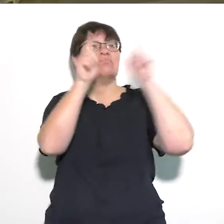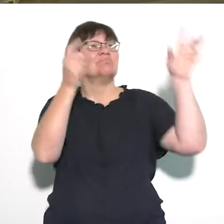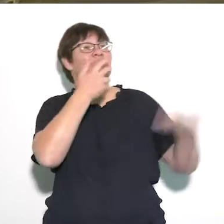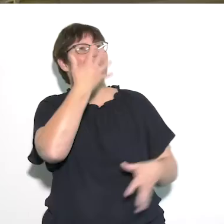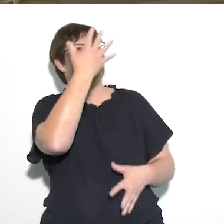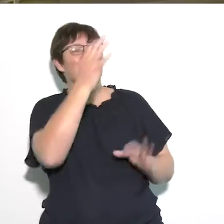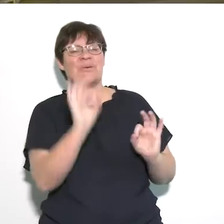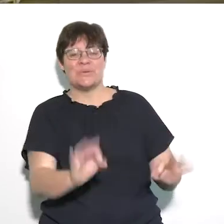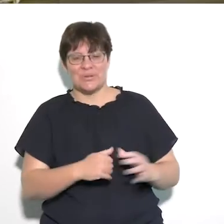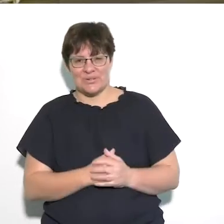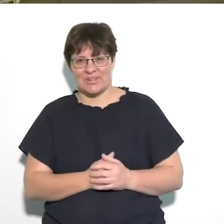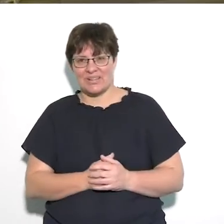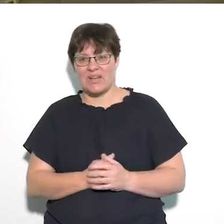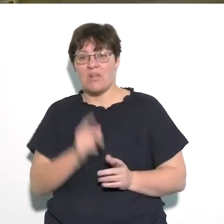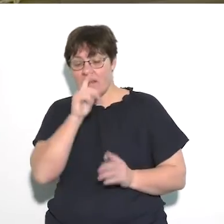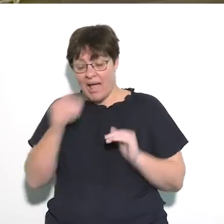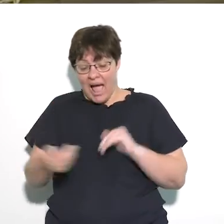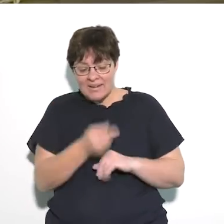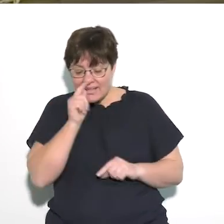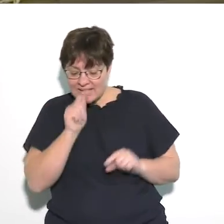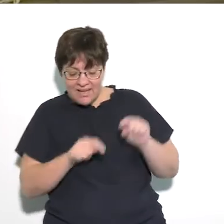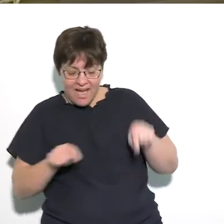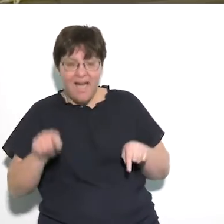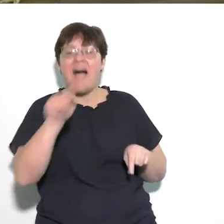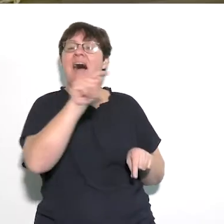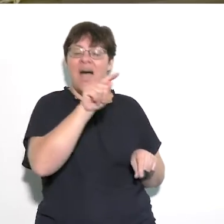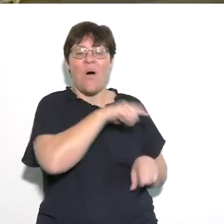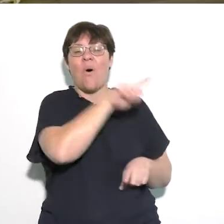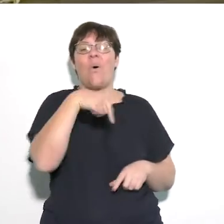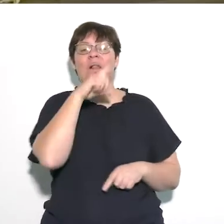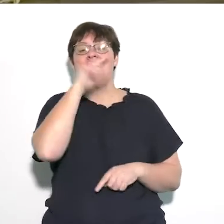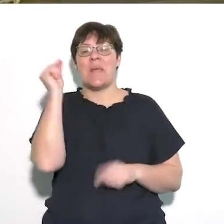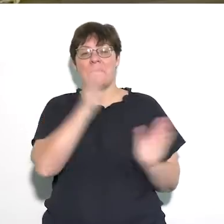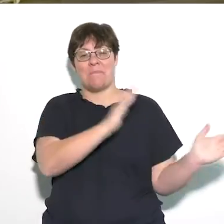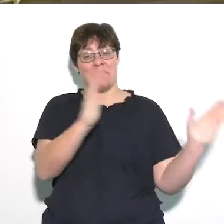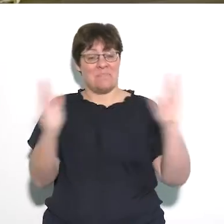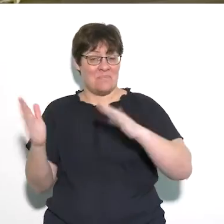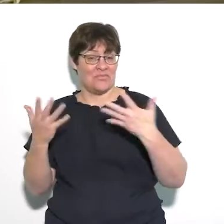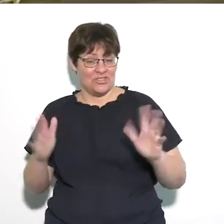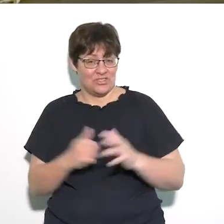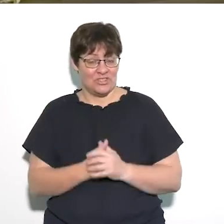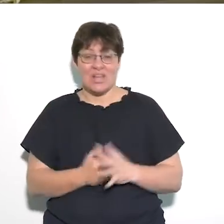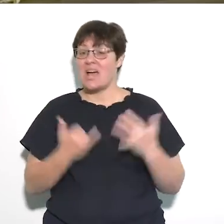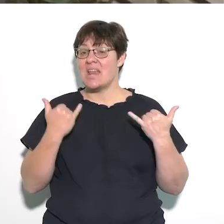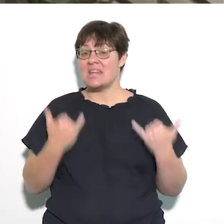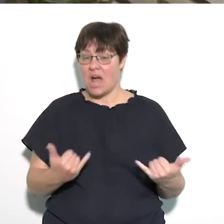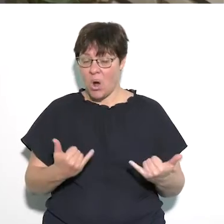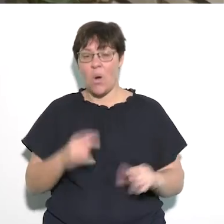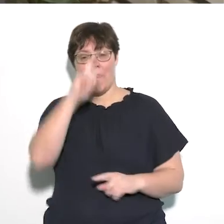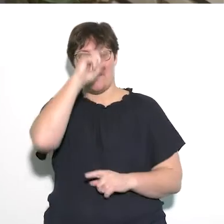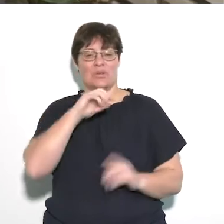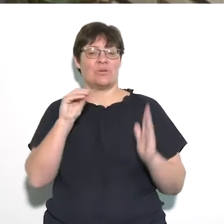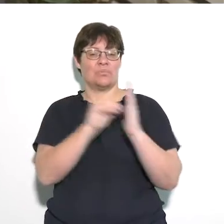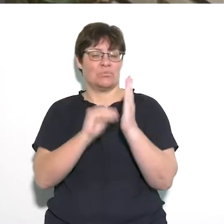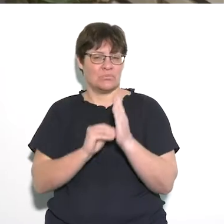tree. So there, if you have a peek underneath our top plate, you can see all the names of the seasons. Now comes the part with sticking